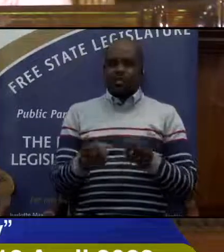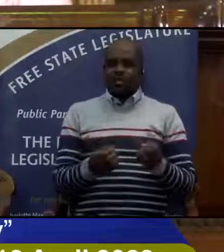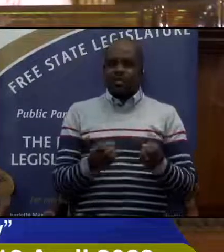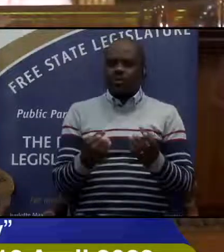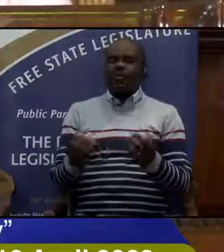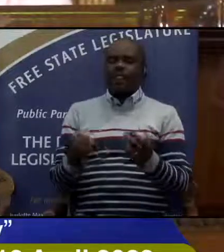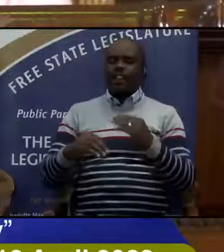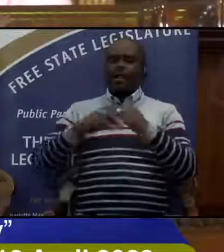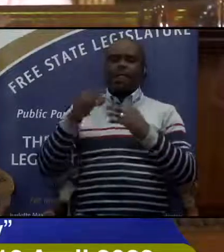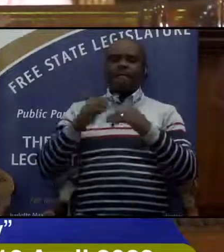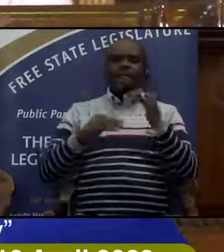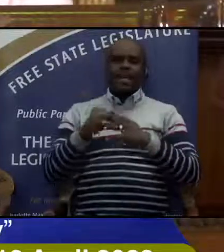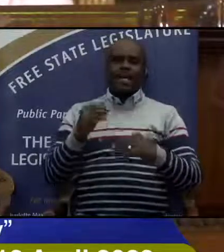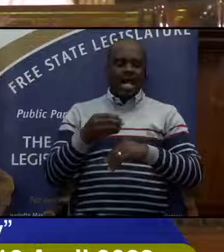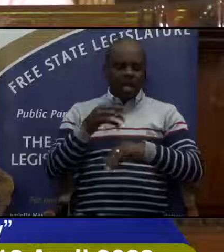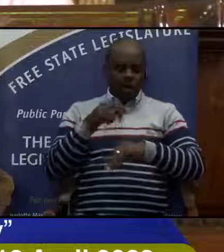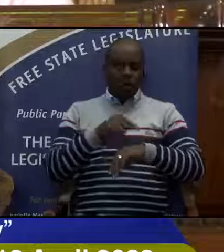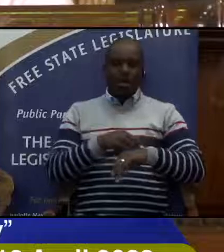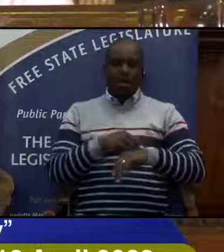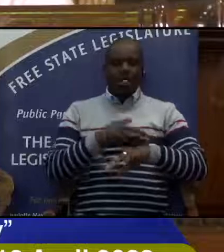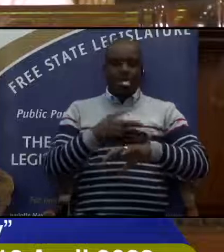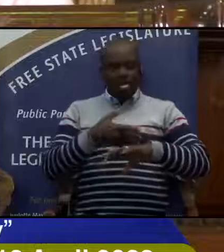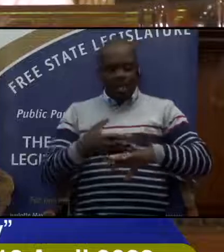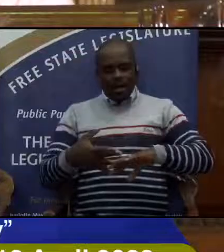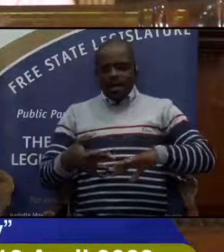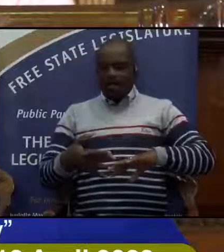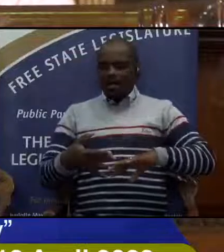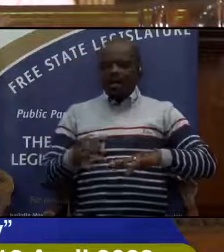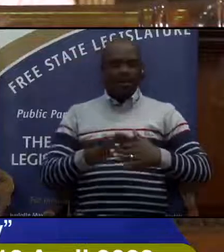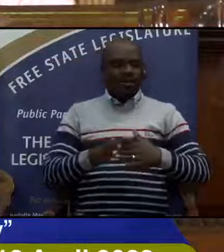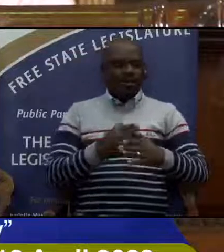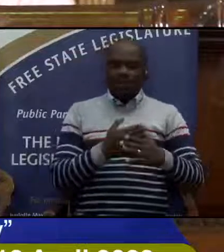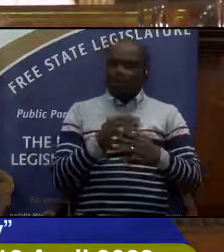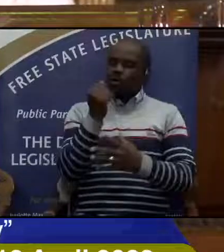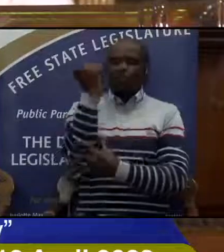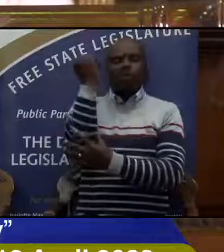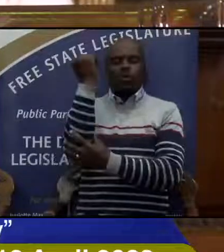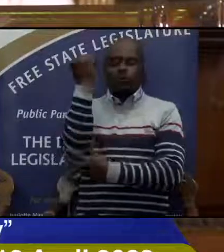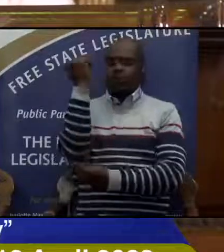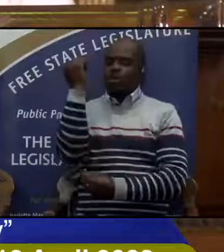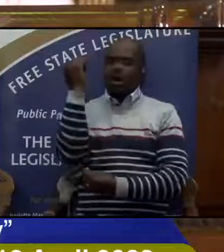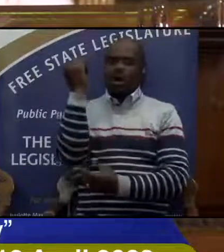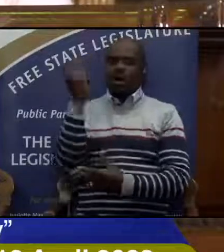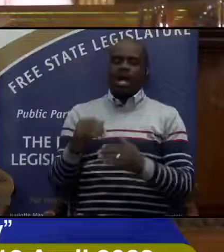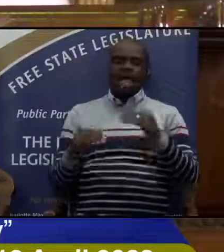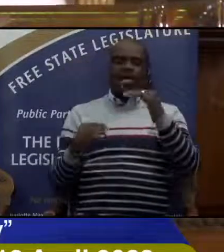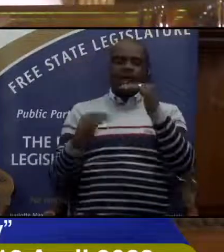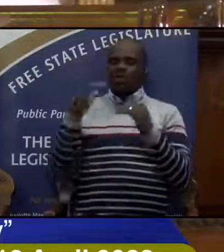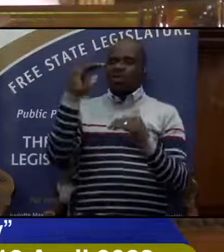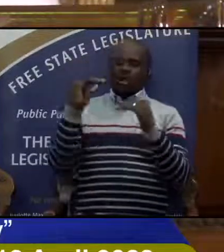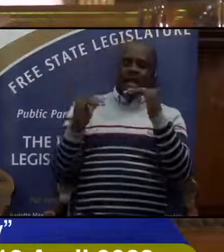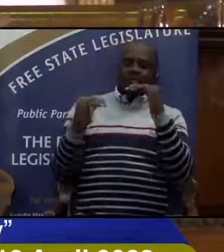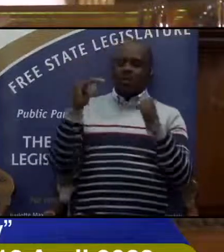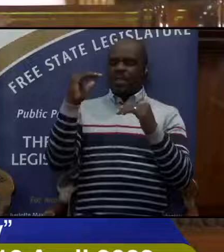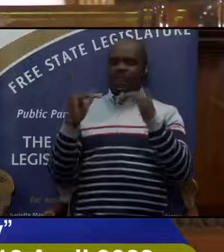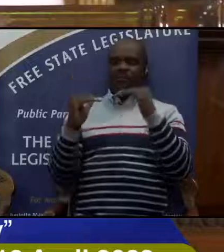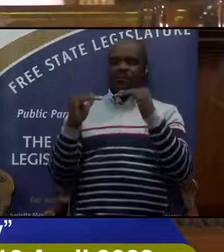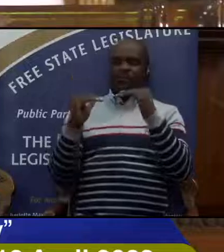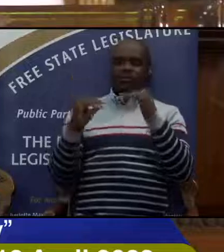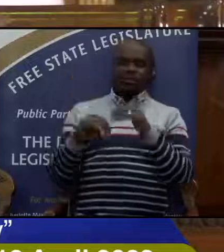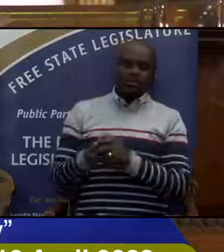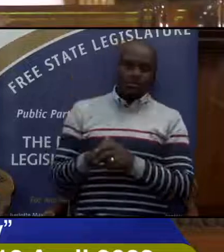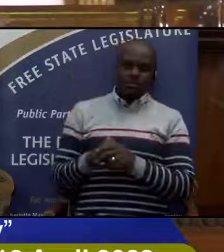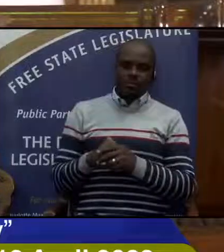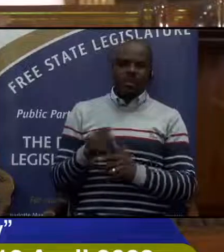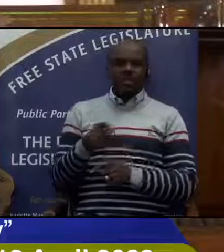are still gaping because poverty and inequalities are still according to the racial